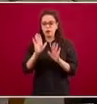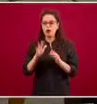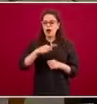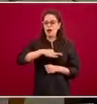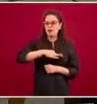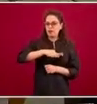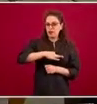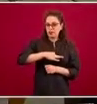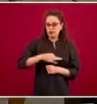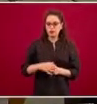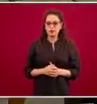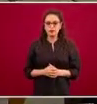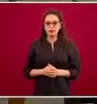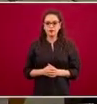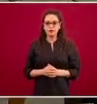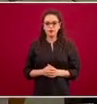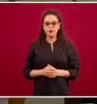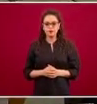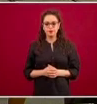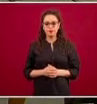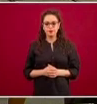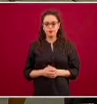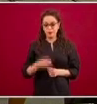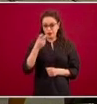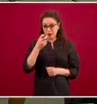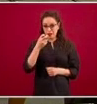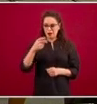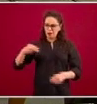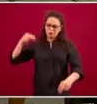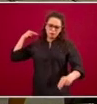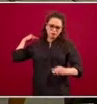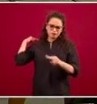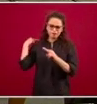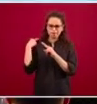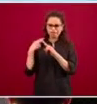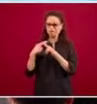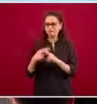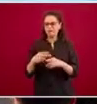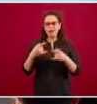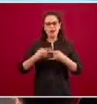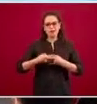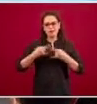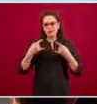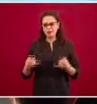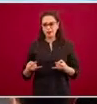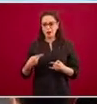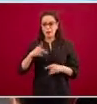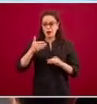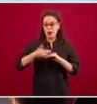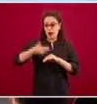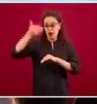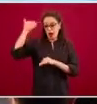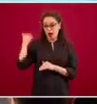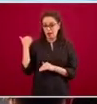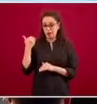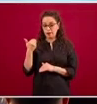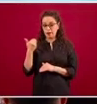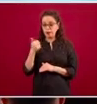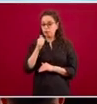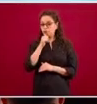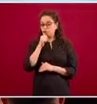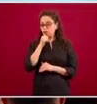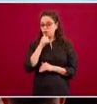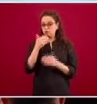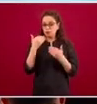That is not itself proof of an infection, is basically the symptoms that are usually related to infections.